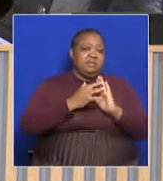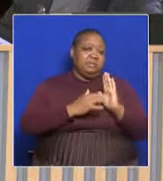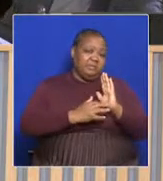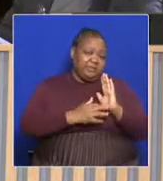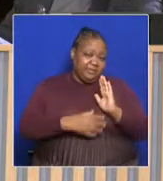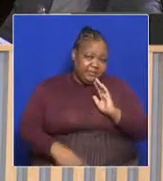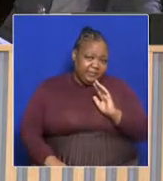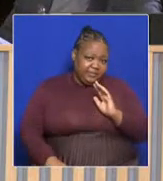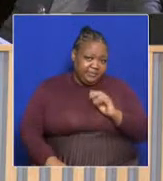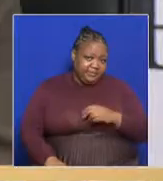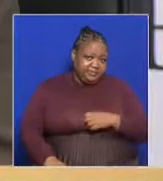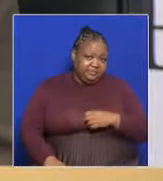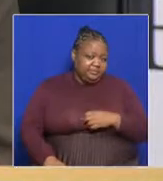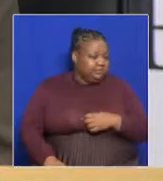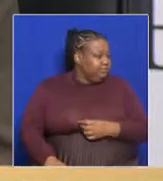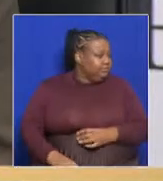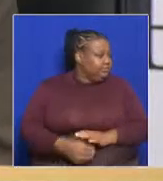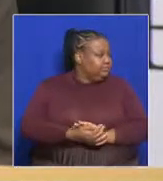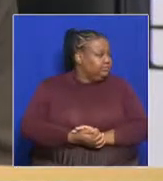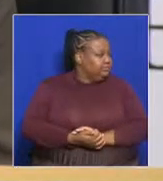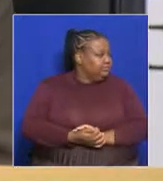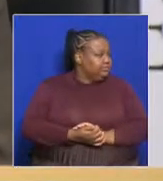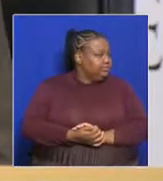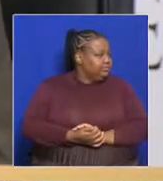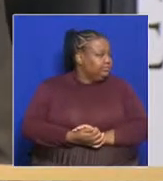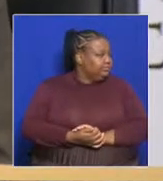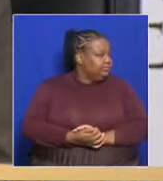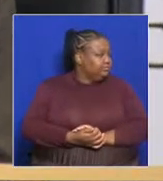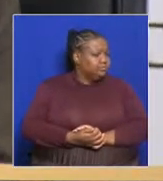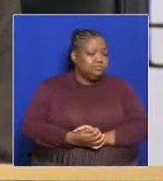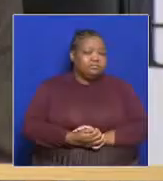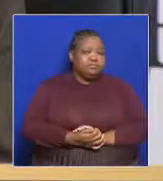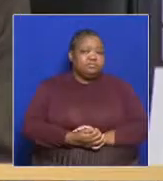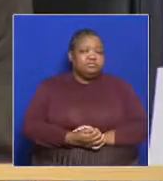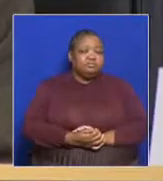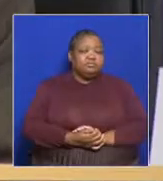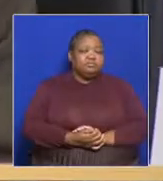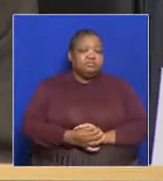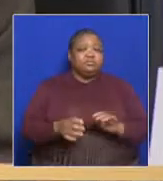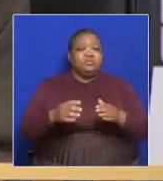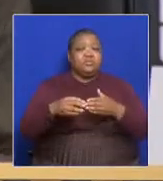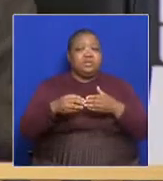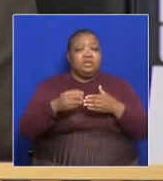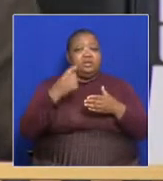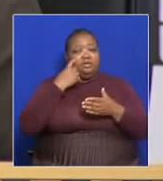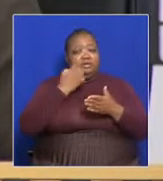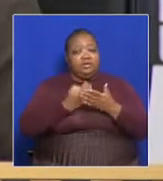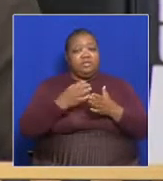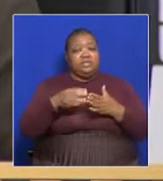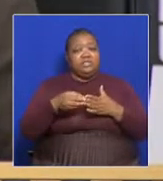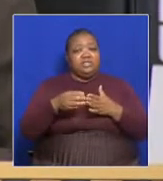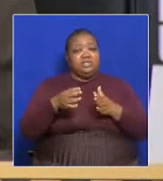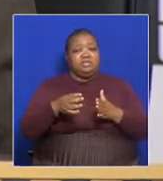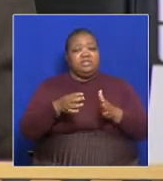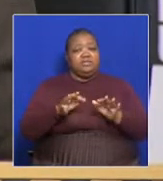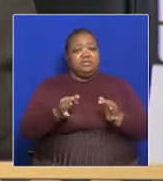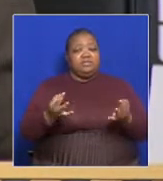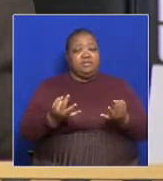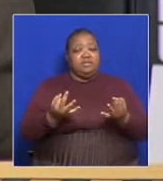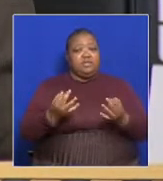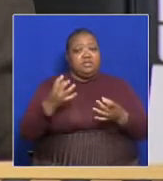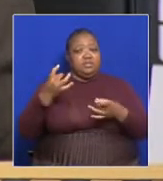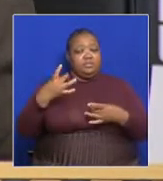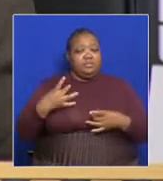I'll just hear from the evidence leader which file this. Okay. Chair, Commissioner Baloyi, might it assist to go to the